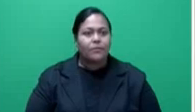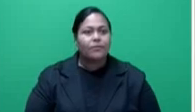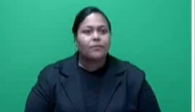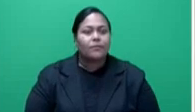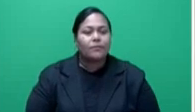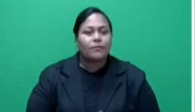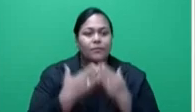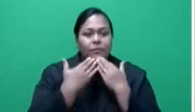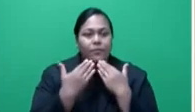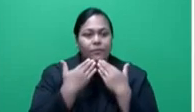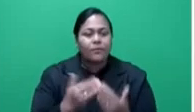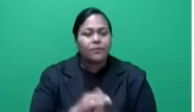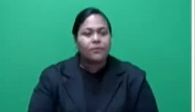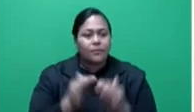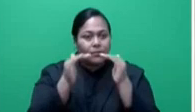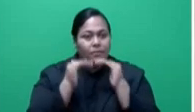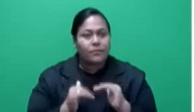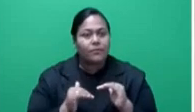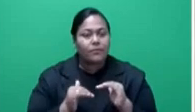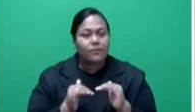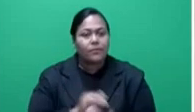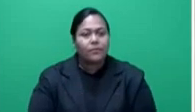Thank you. We will move on.